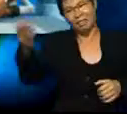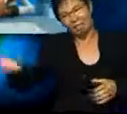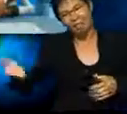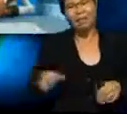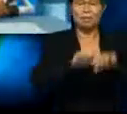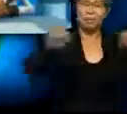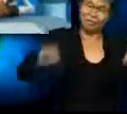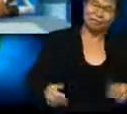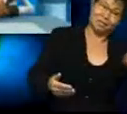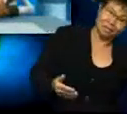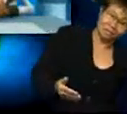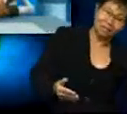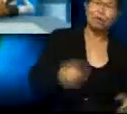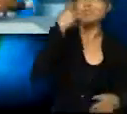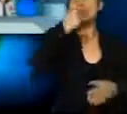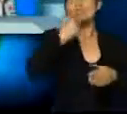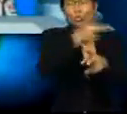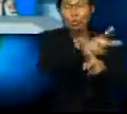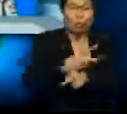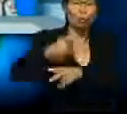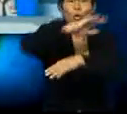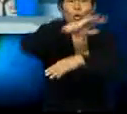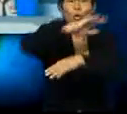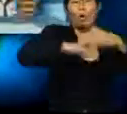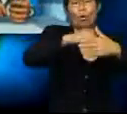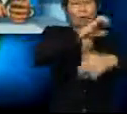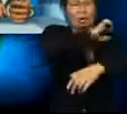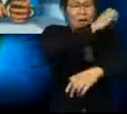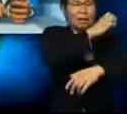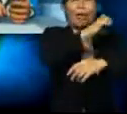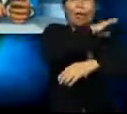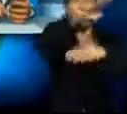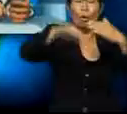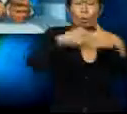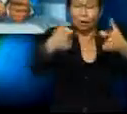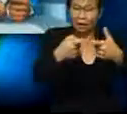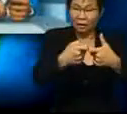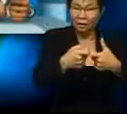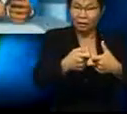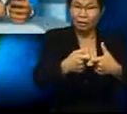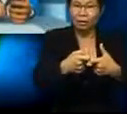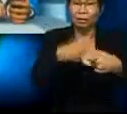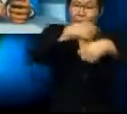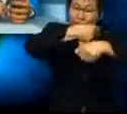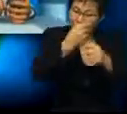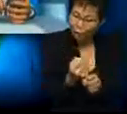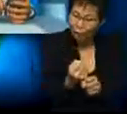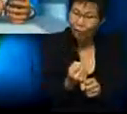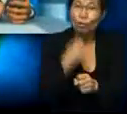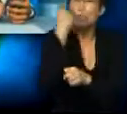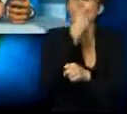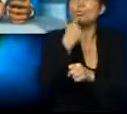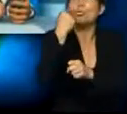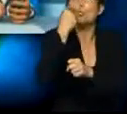there. So who is going to look after all that electricity that is being produced? Who